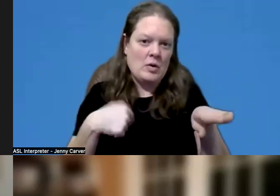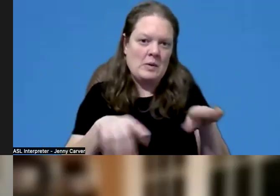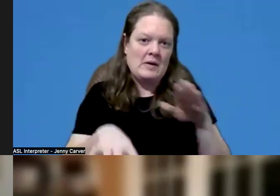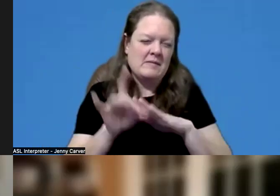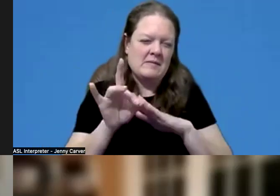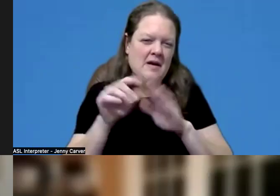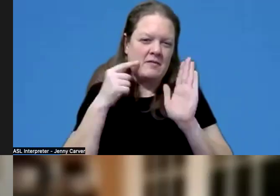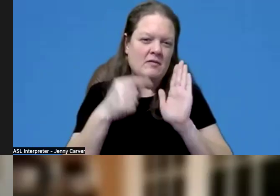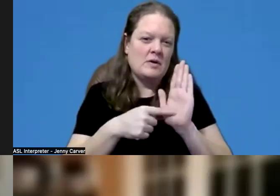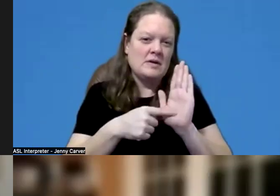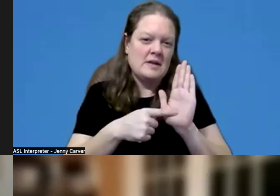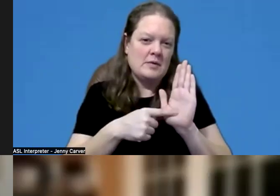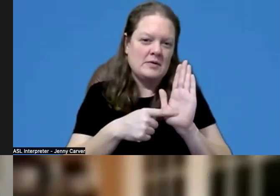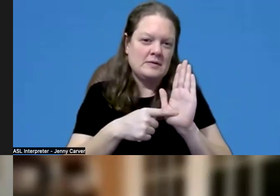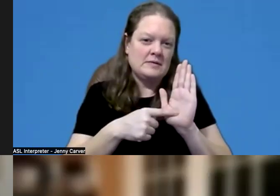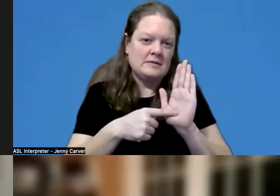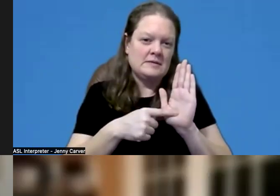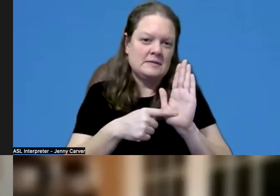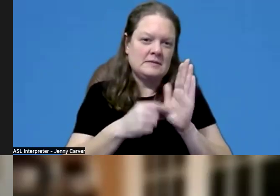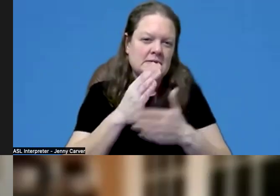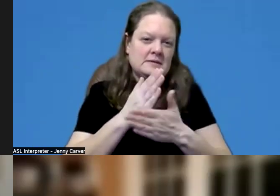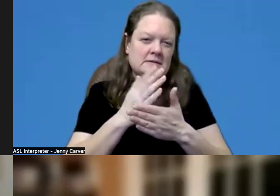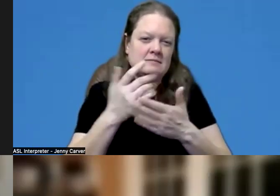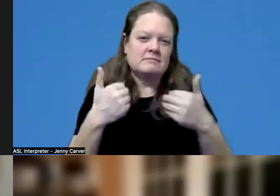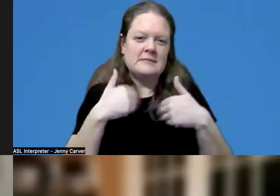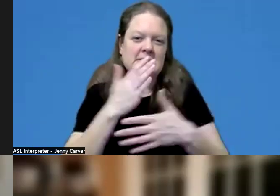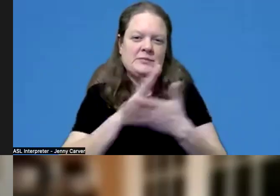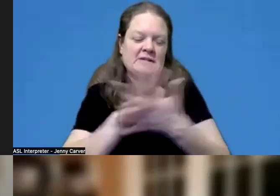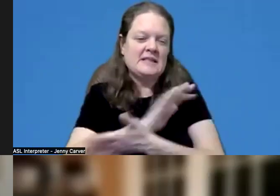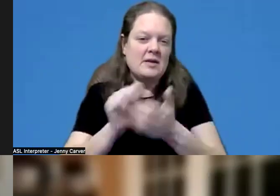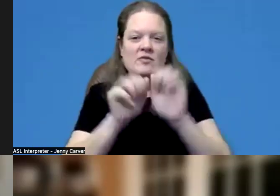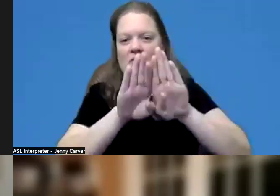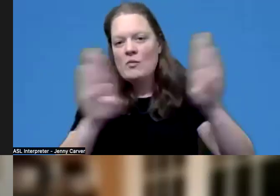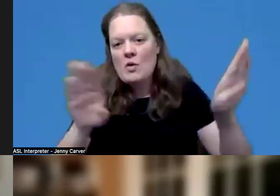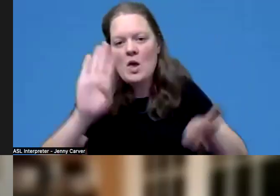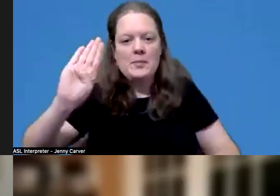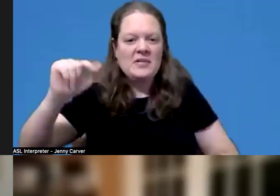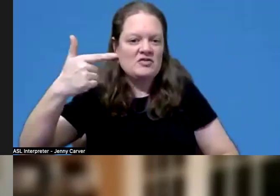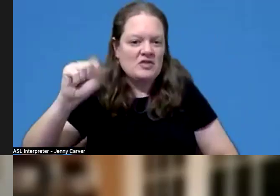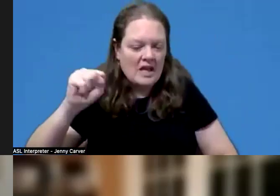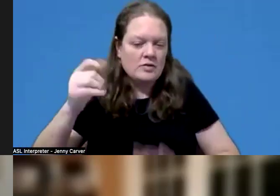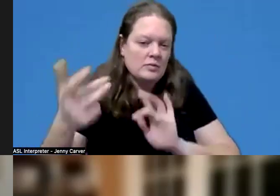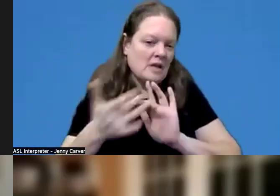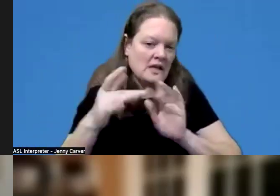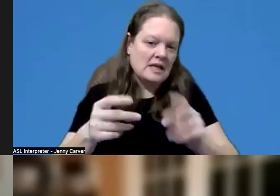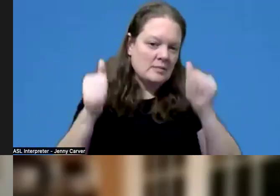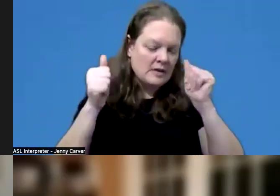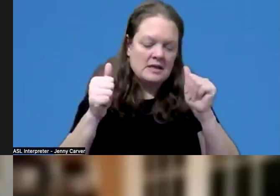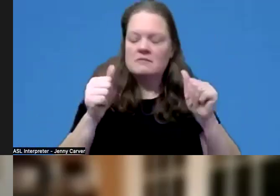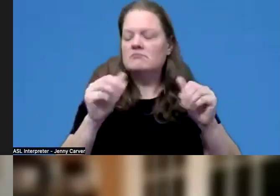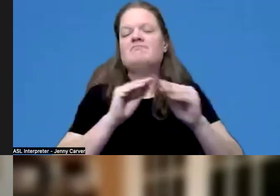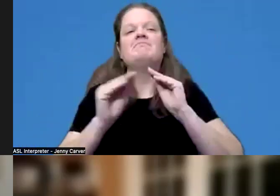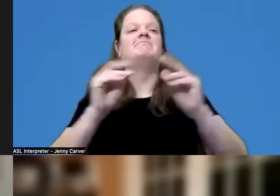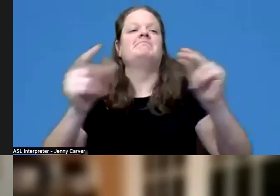for example, there was some damage to the wall. DGS was contacted immediately. It was immediately